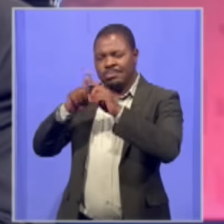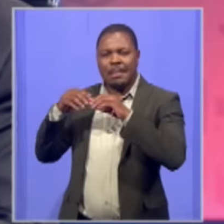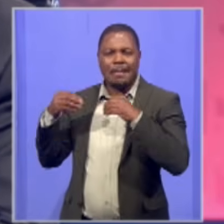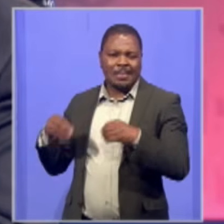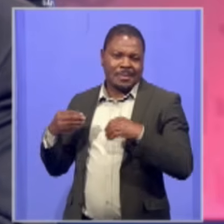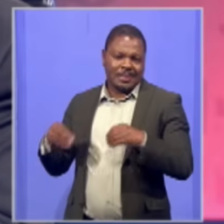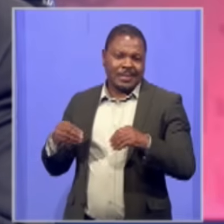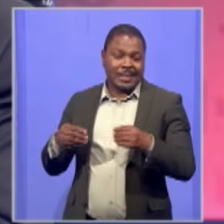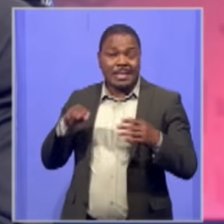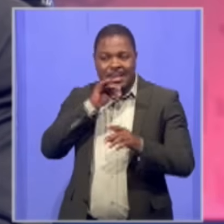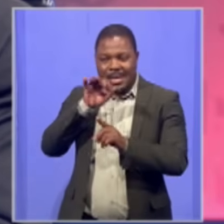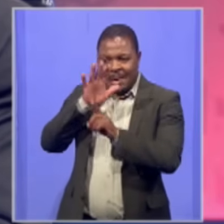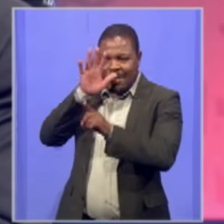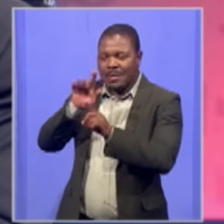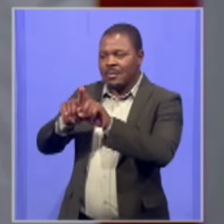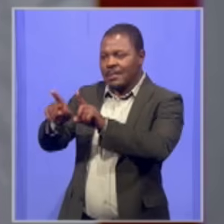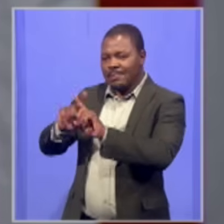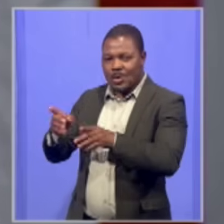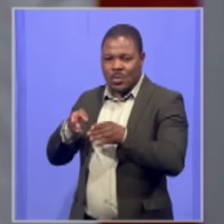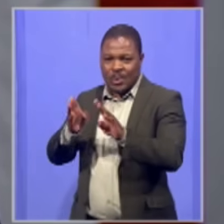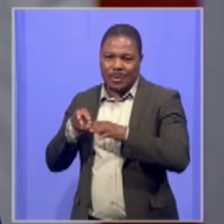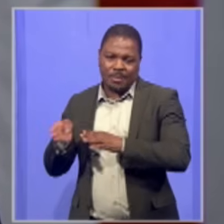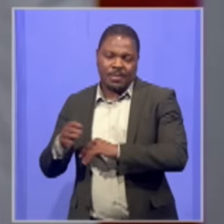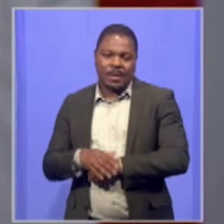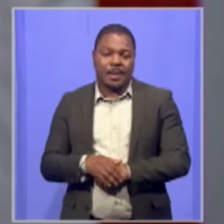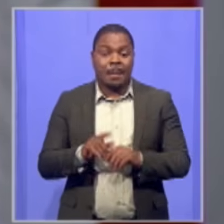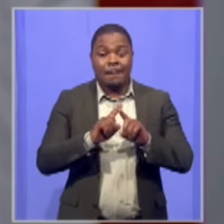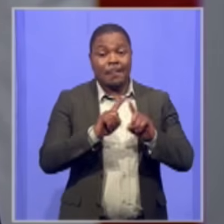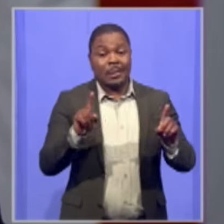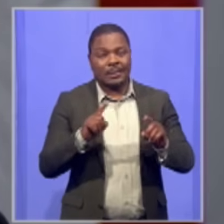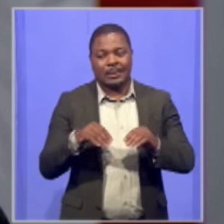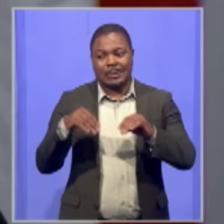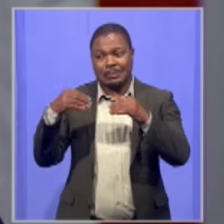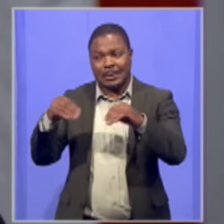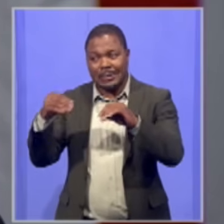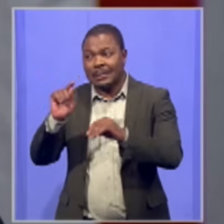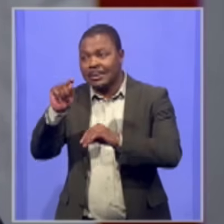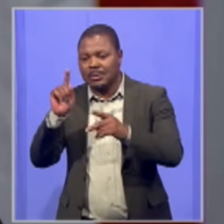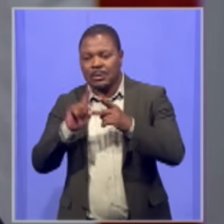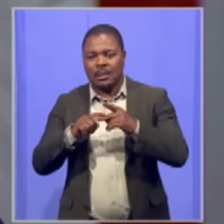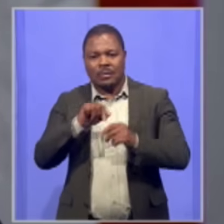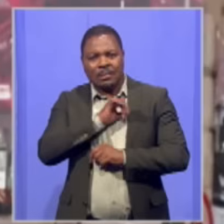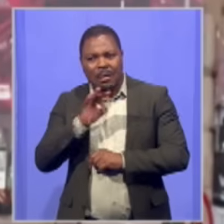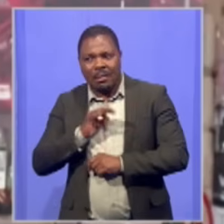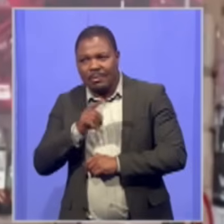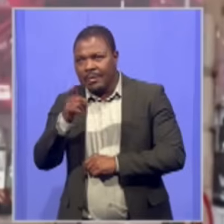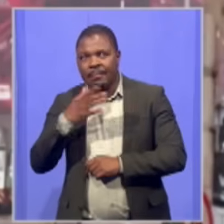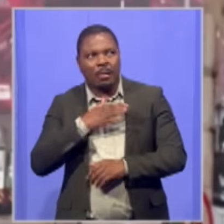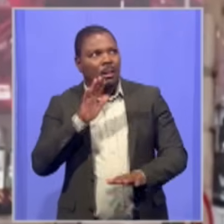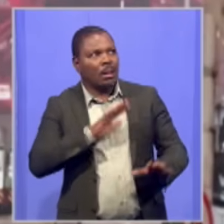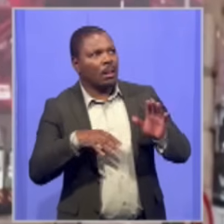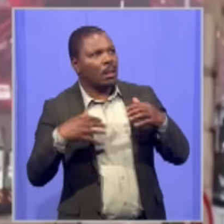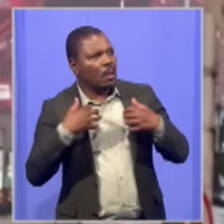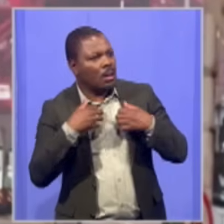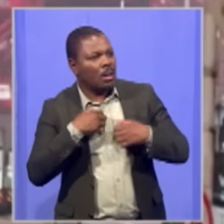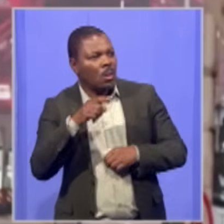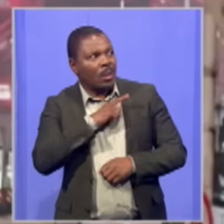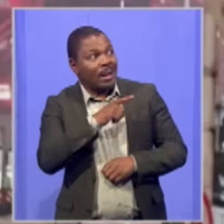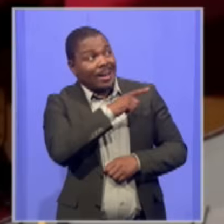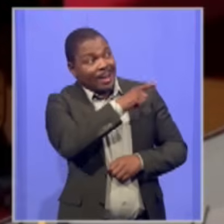and the impact would be different per industry. Empa ho dikgwebo le basebetsi ha ba kgothatswe ke letho hoba ke bona